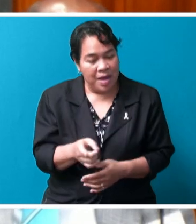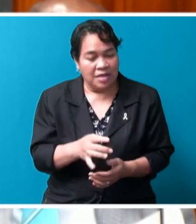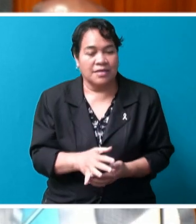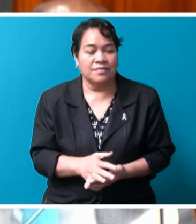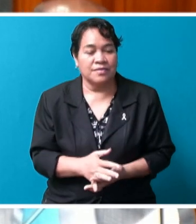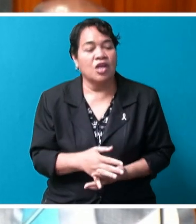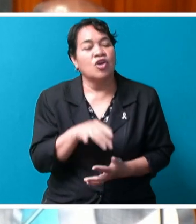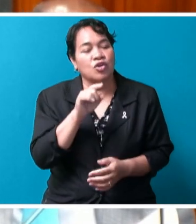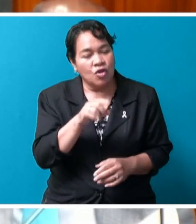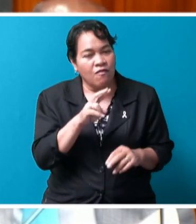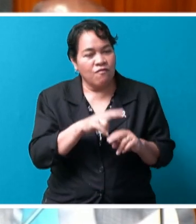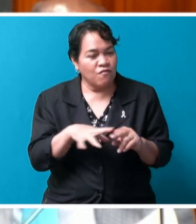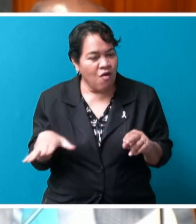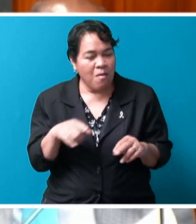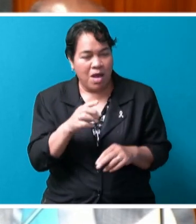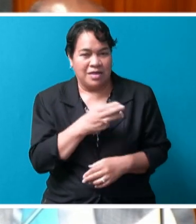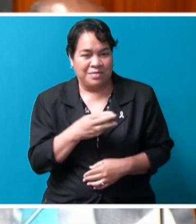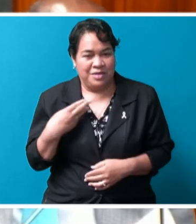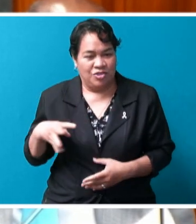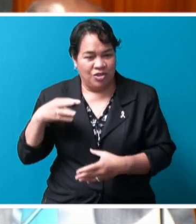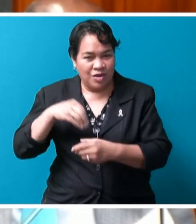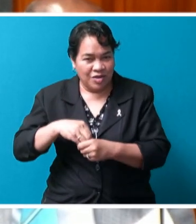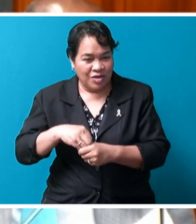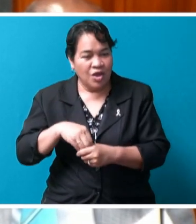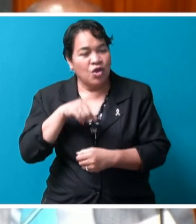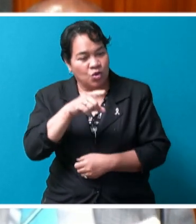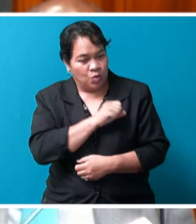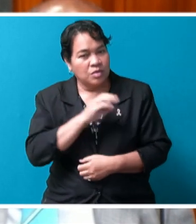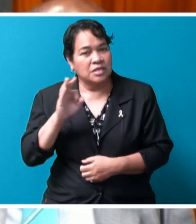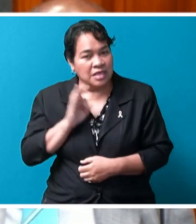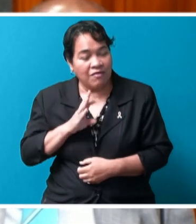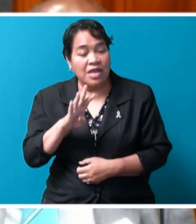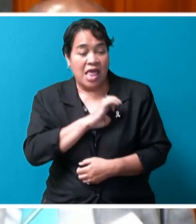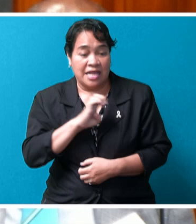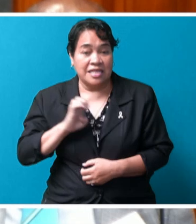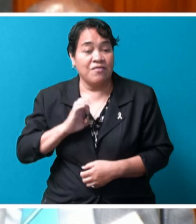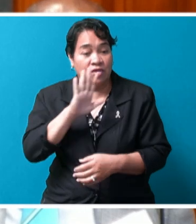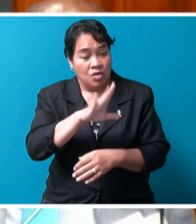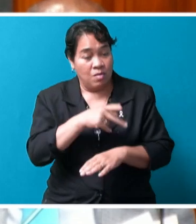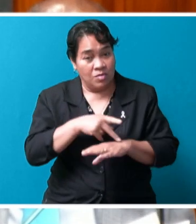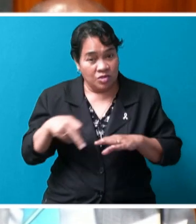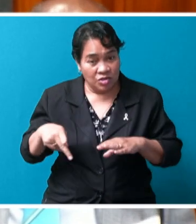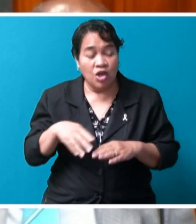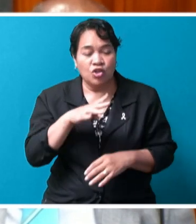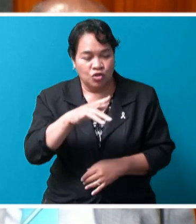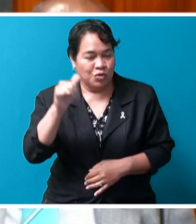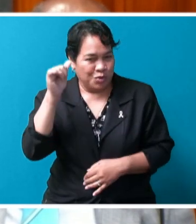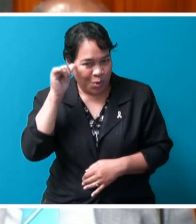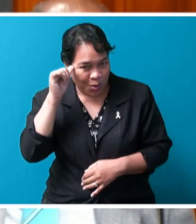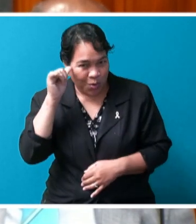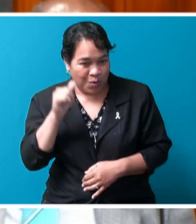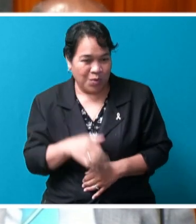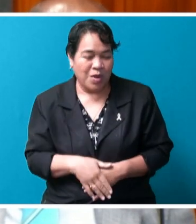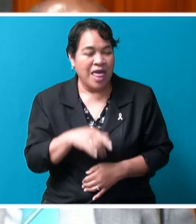former Ministry of Education official, an executive position at that, you would know pretty well that assistance